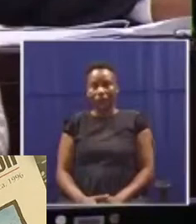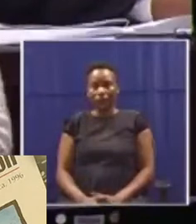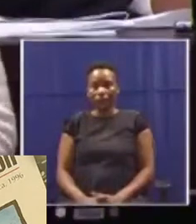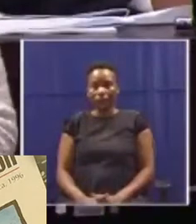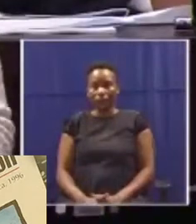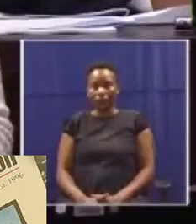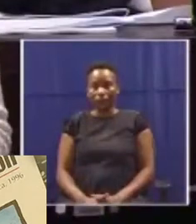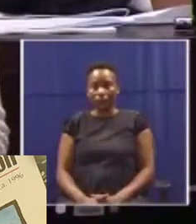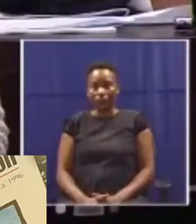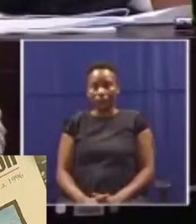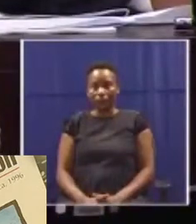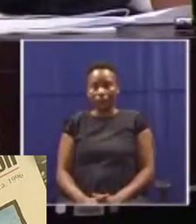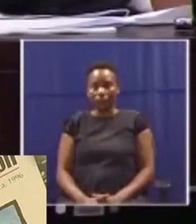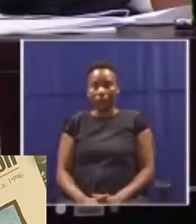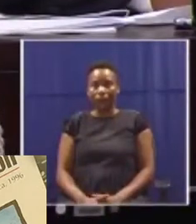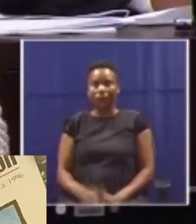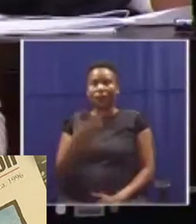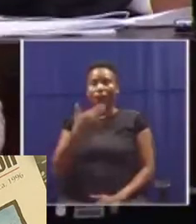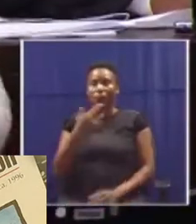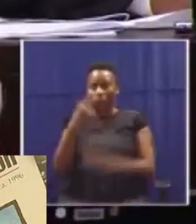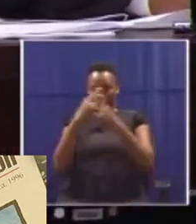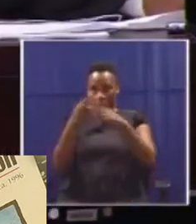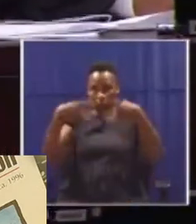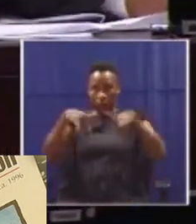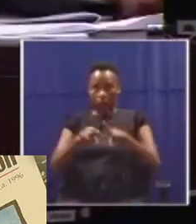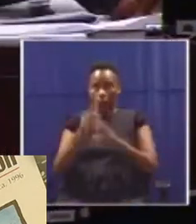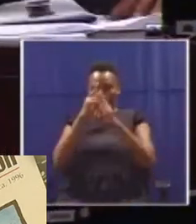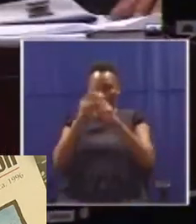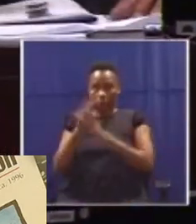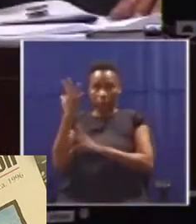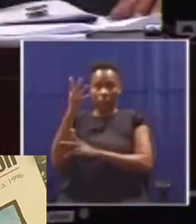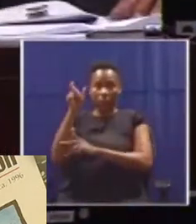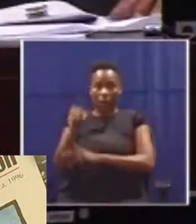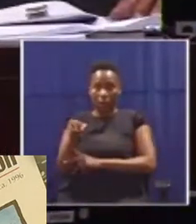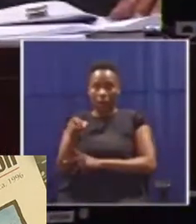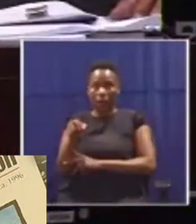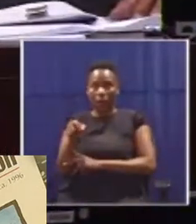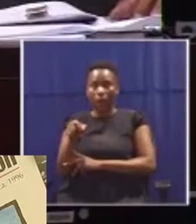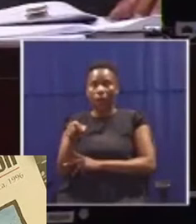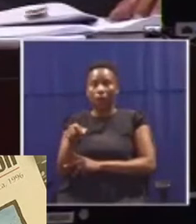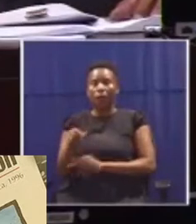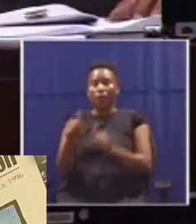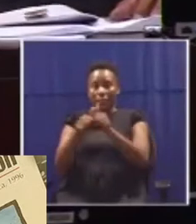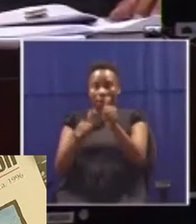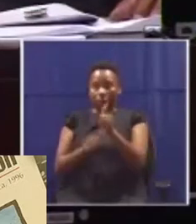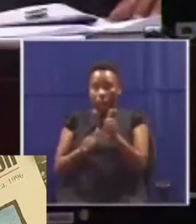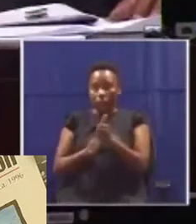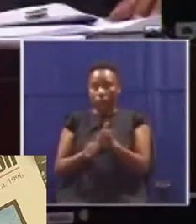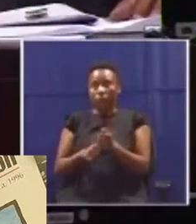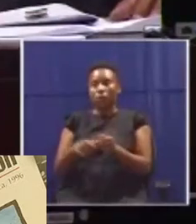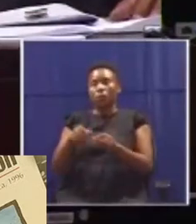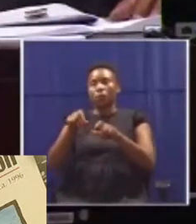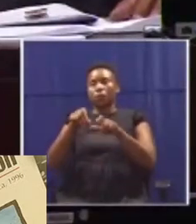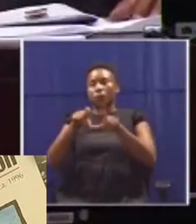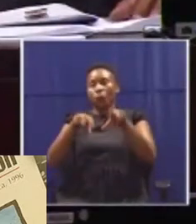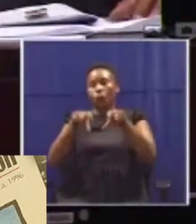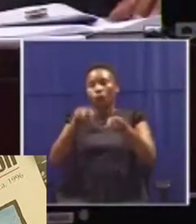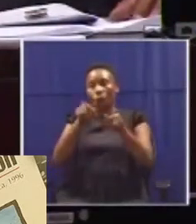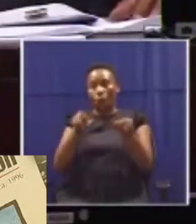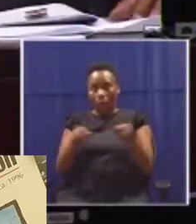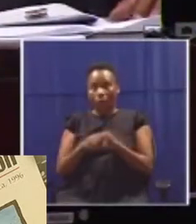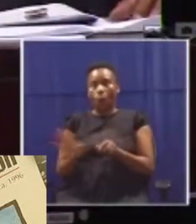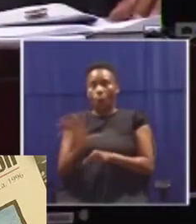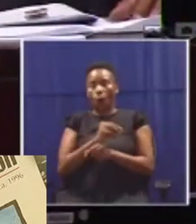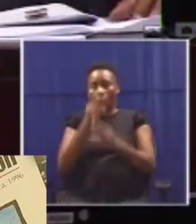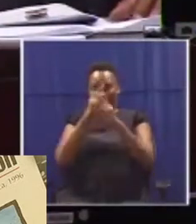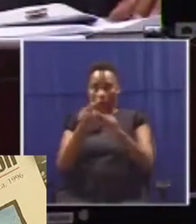Thank you, Honorable Chair, Honorable Speaker, and our Deputy Chief Whip and all honorable